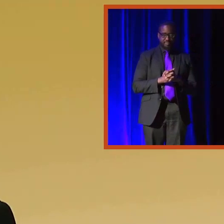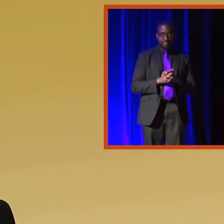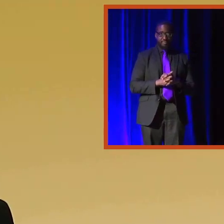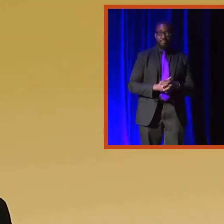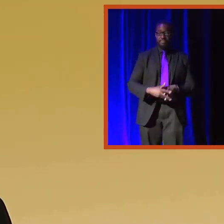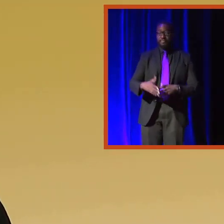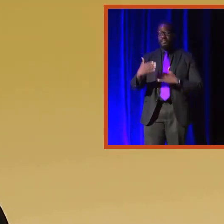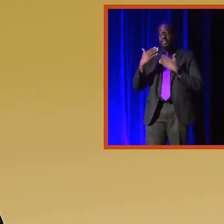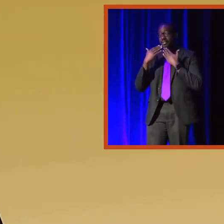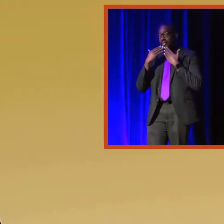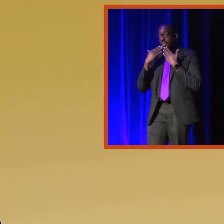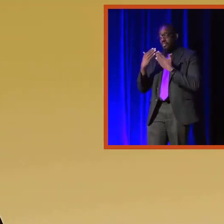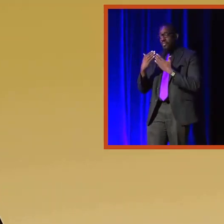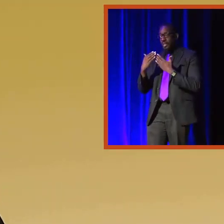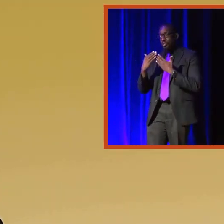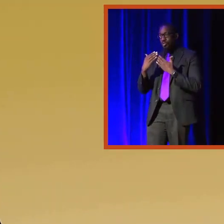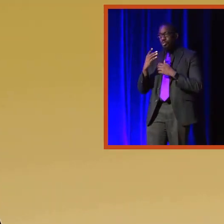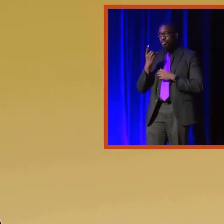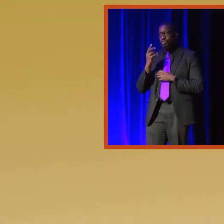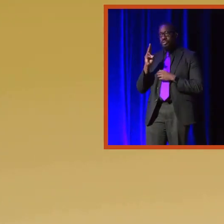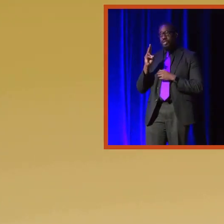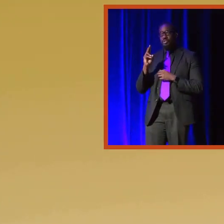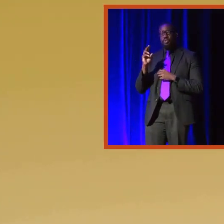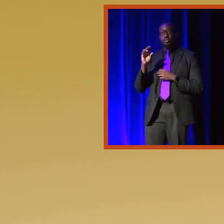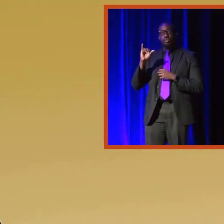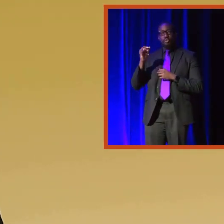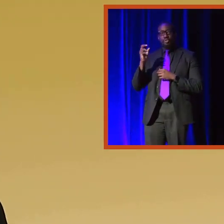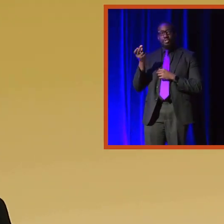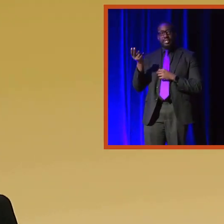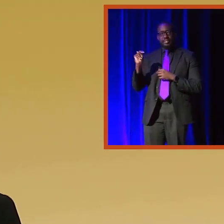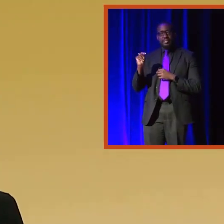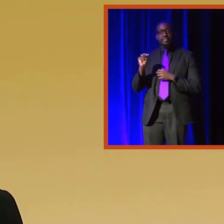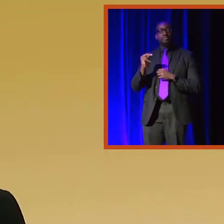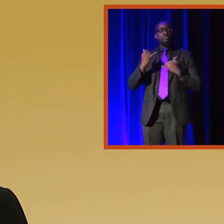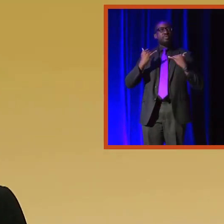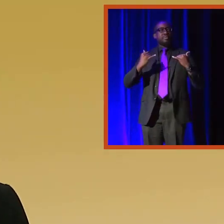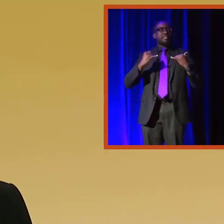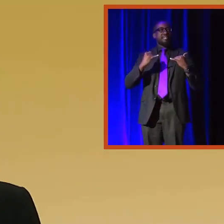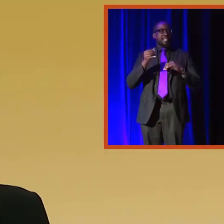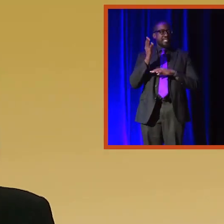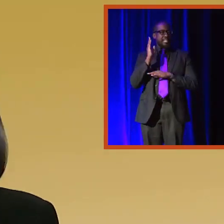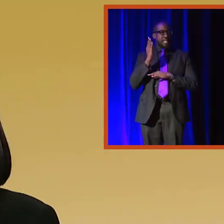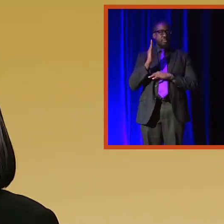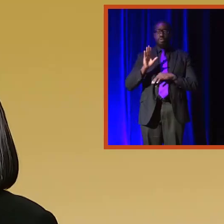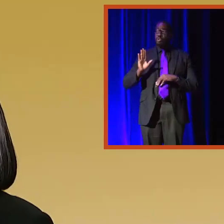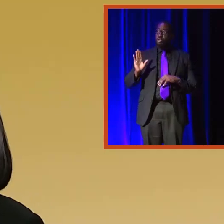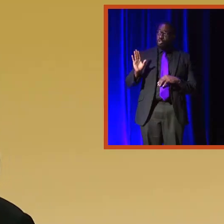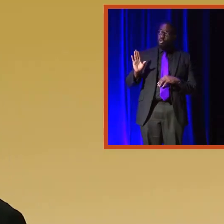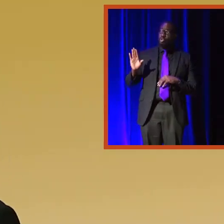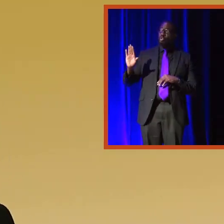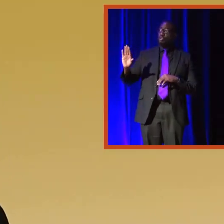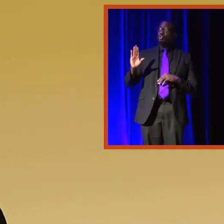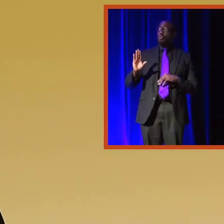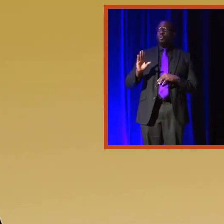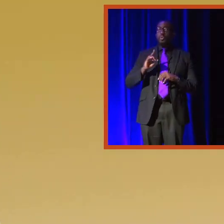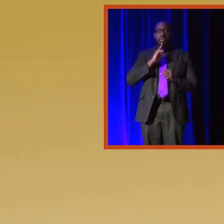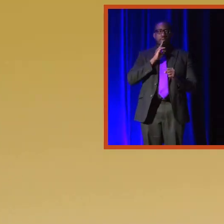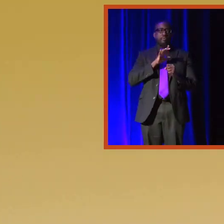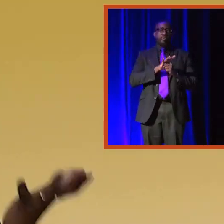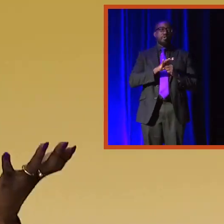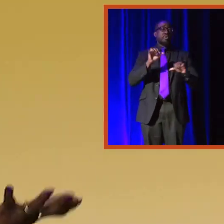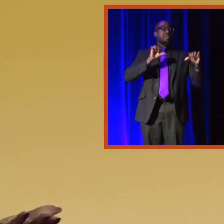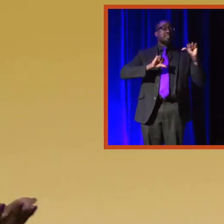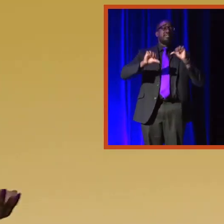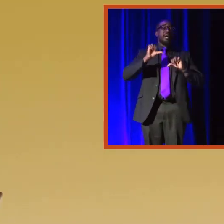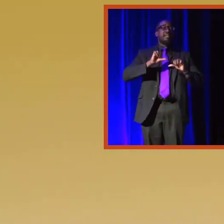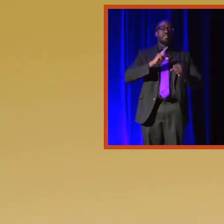Thank you, Dr. Jackson, for today's lecture and your devotion to your science and to the ACS. Thank